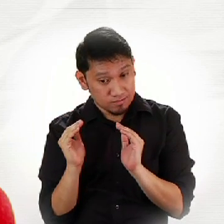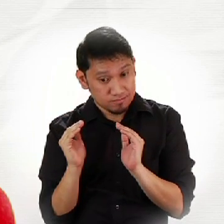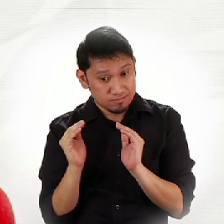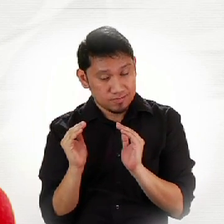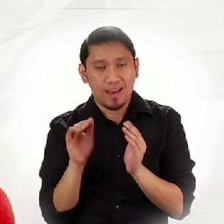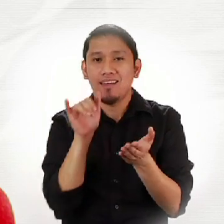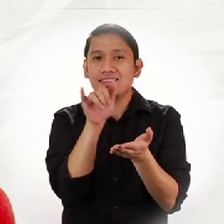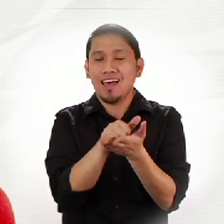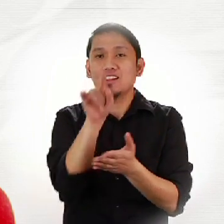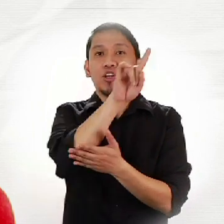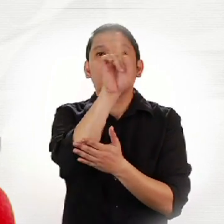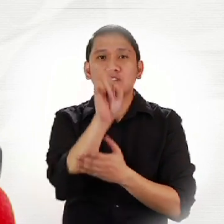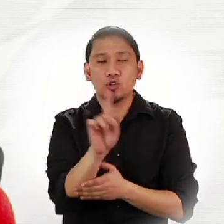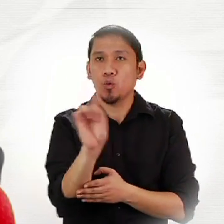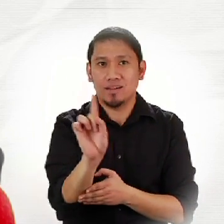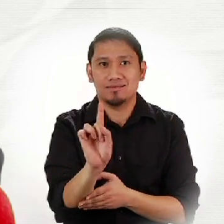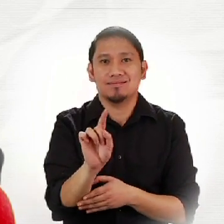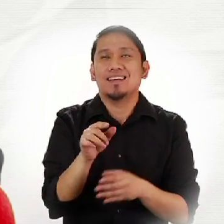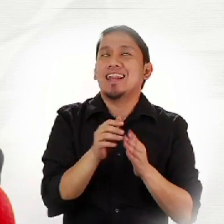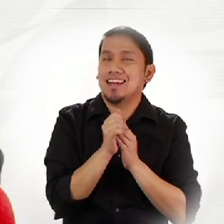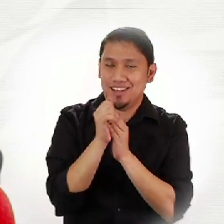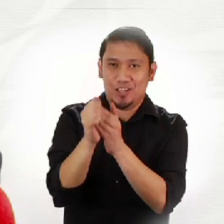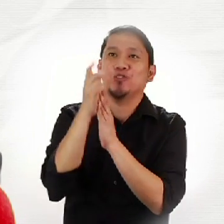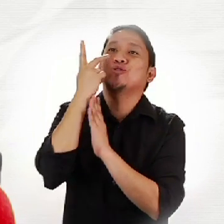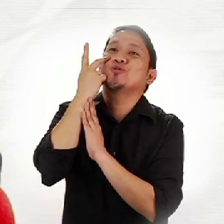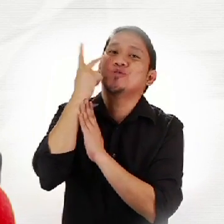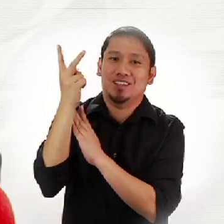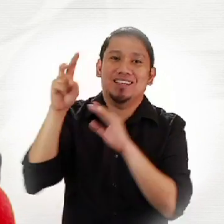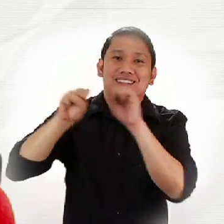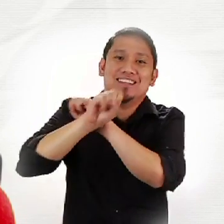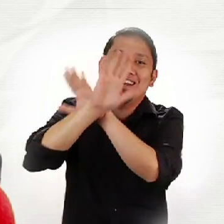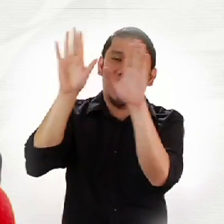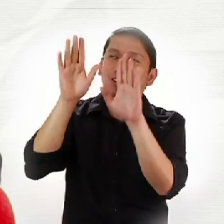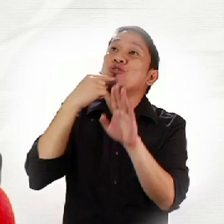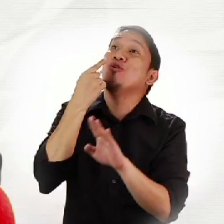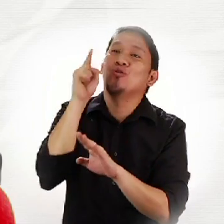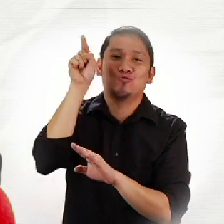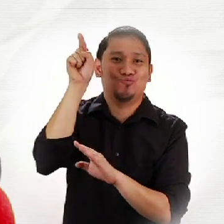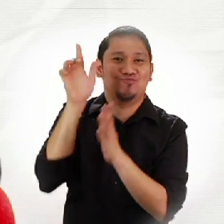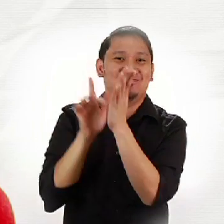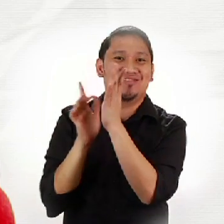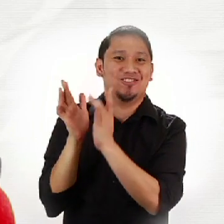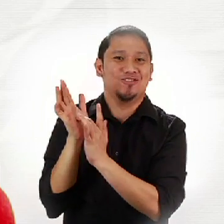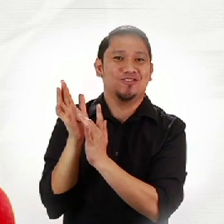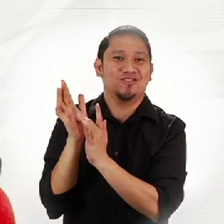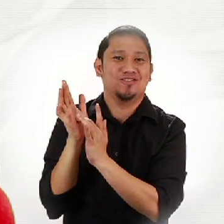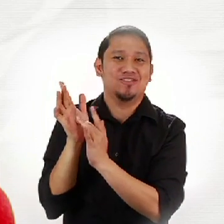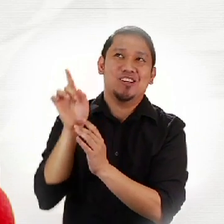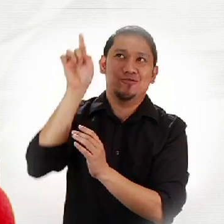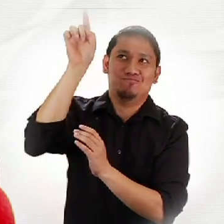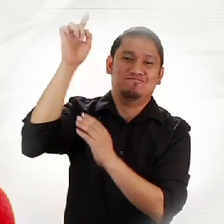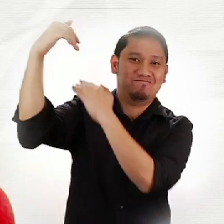this questioning will lead them to see the light, who is Jesus, the one